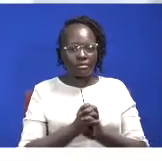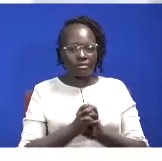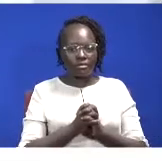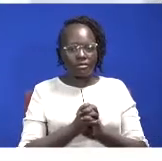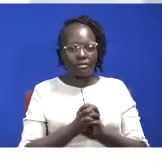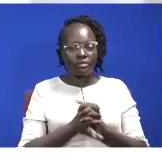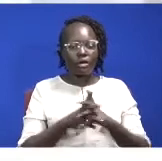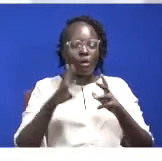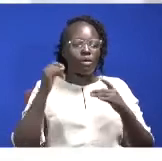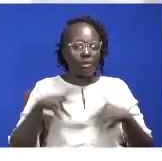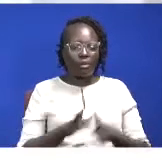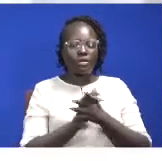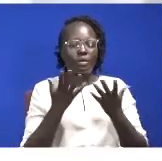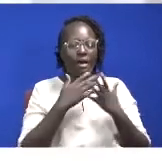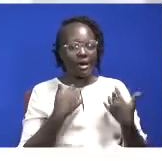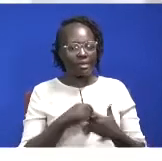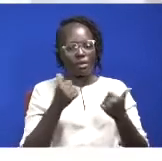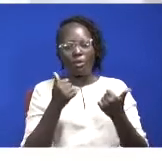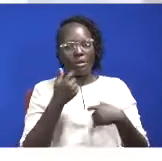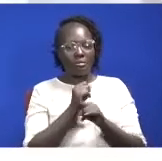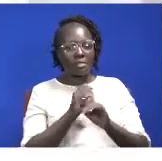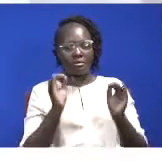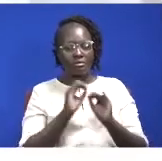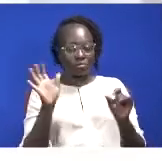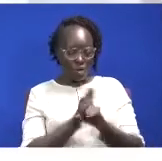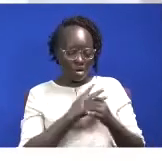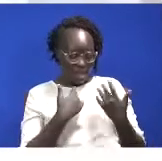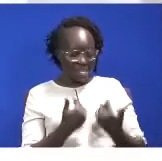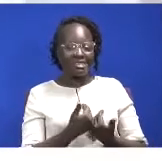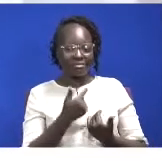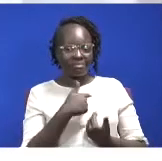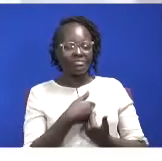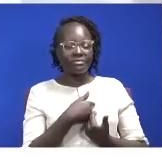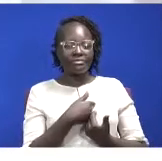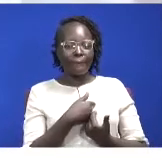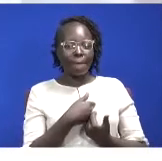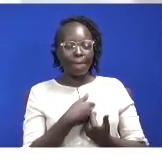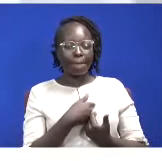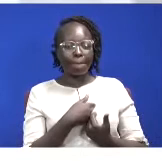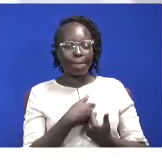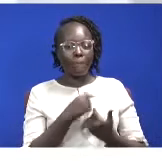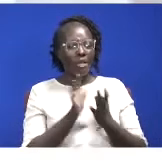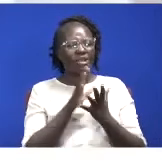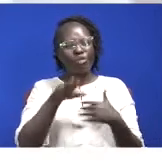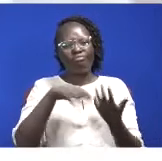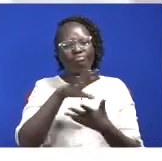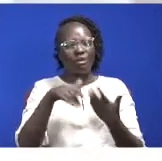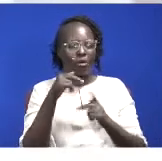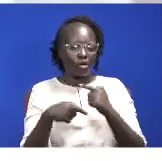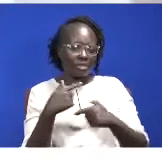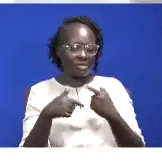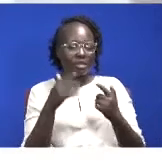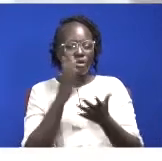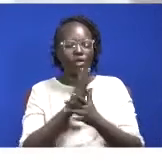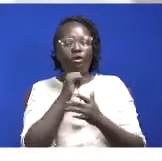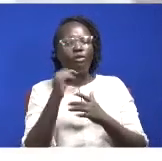language. He was born where the heart is not well formed as a whole, and it's a complicated process where